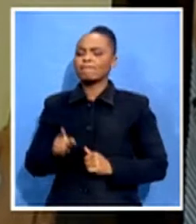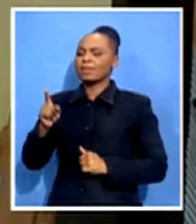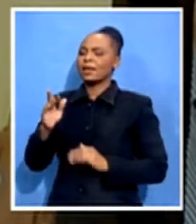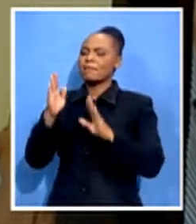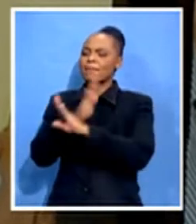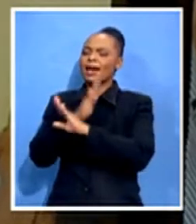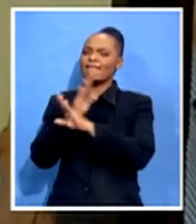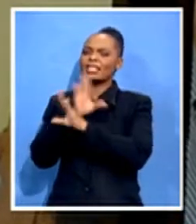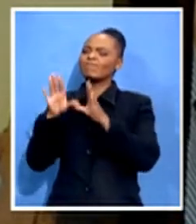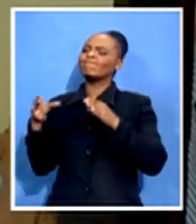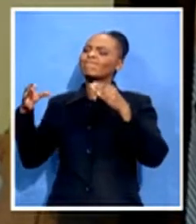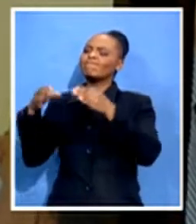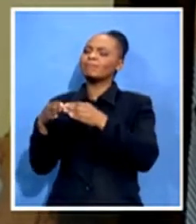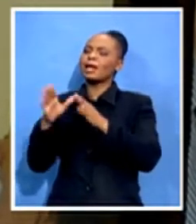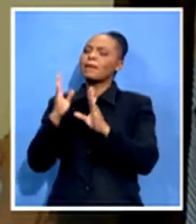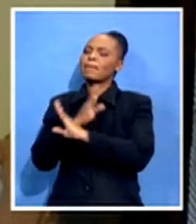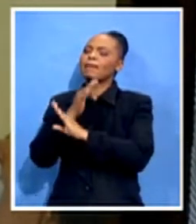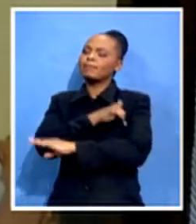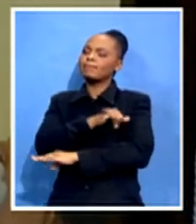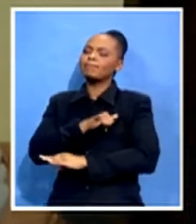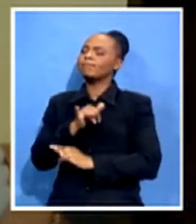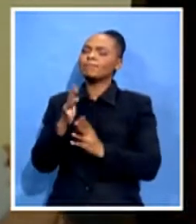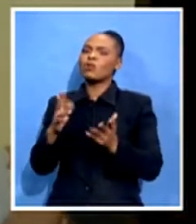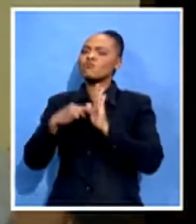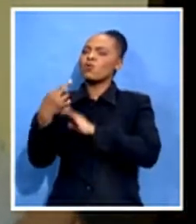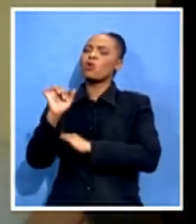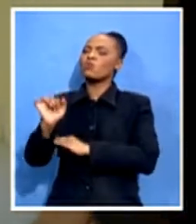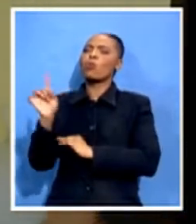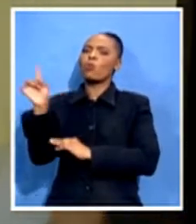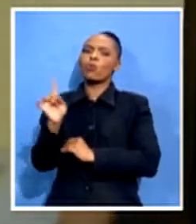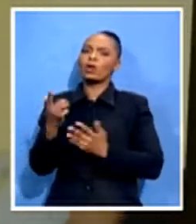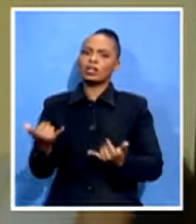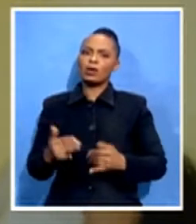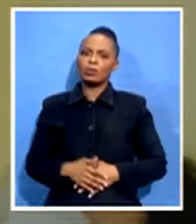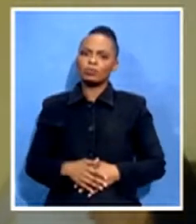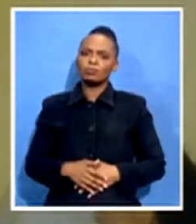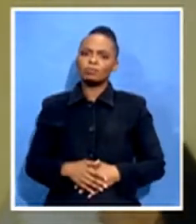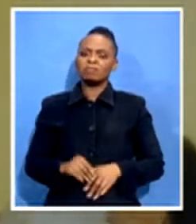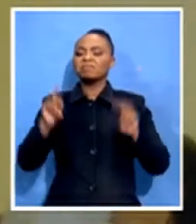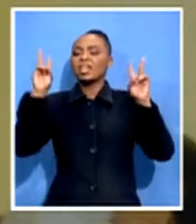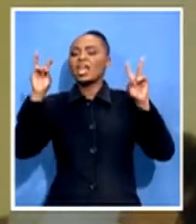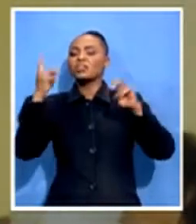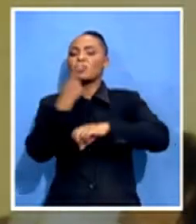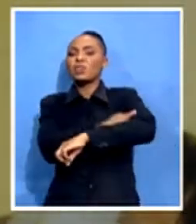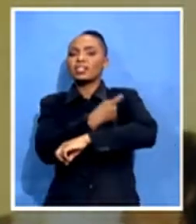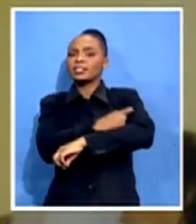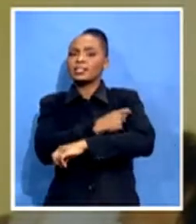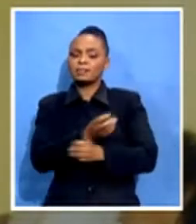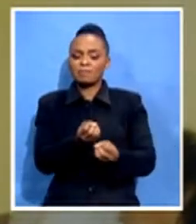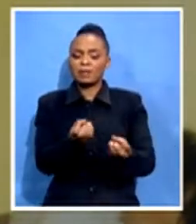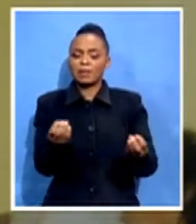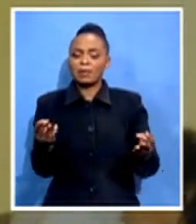sector? What's its role in terms of the vaccine? When we look at the vaccination